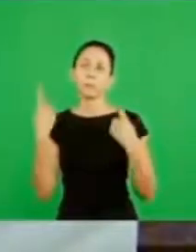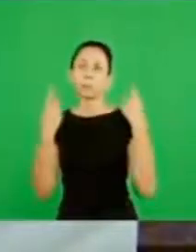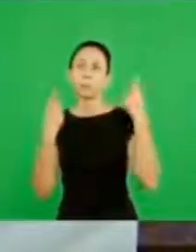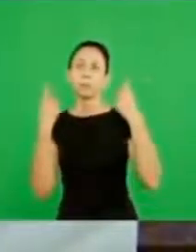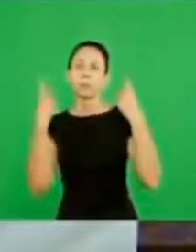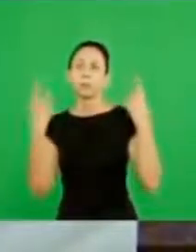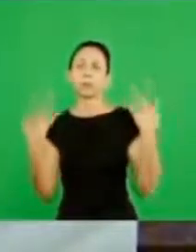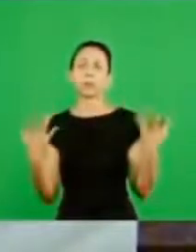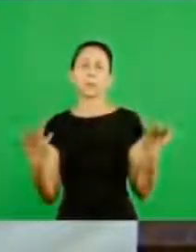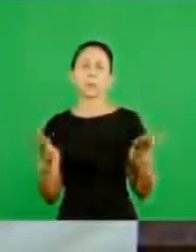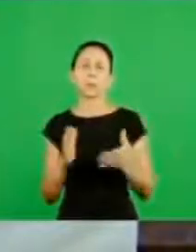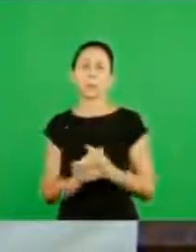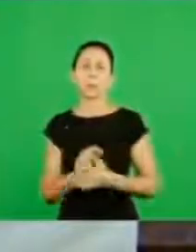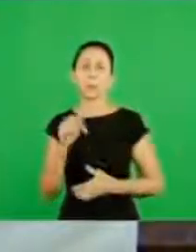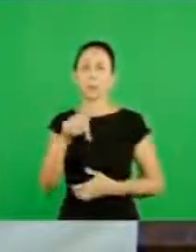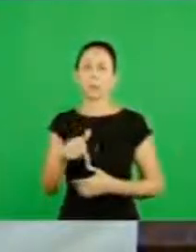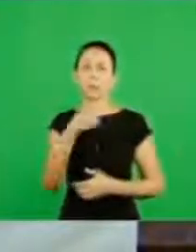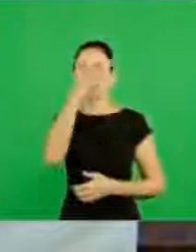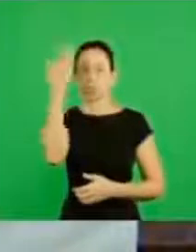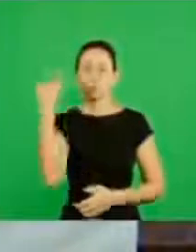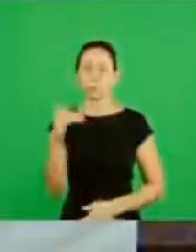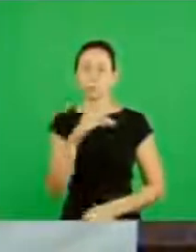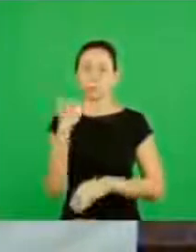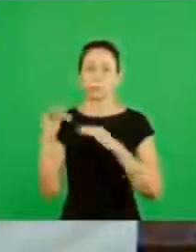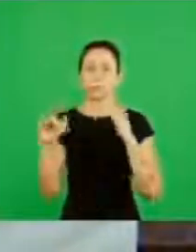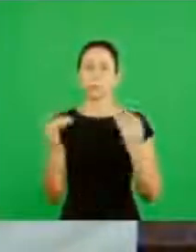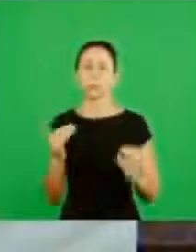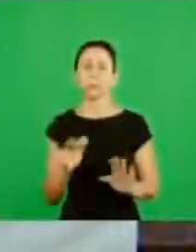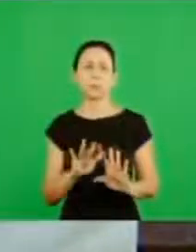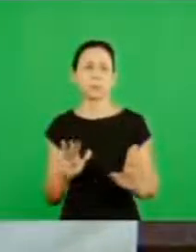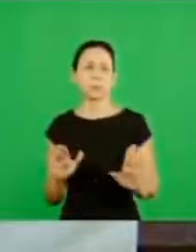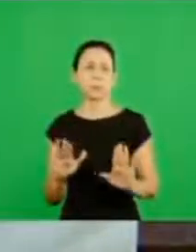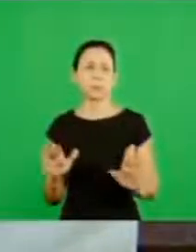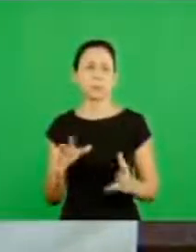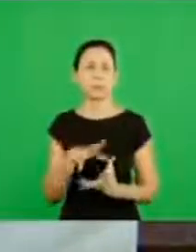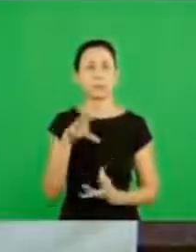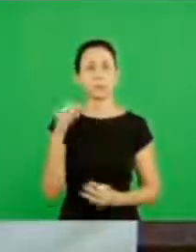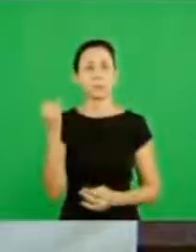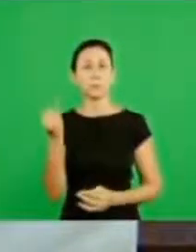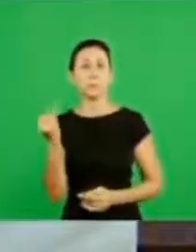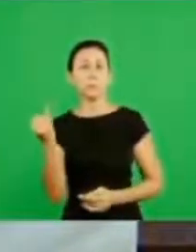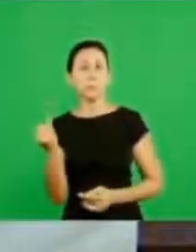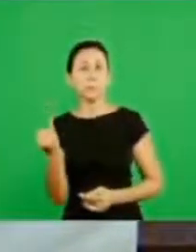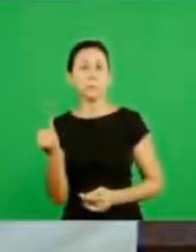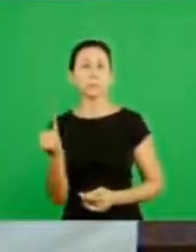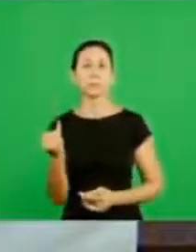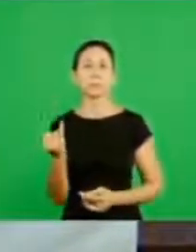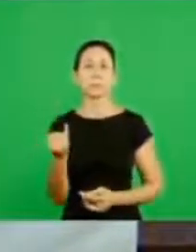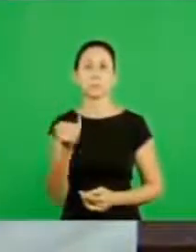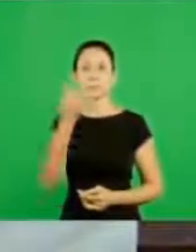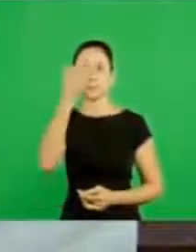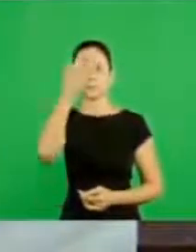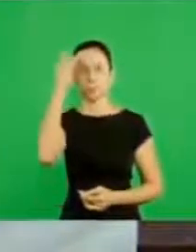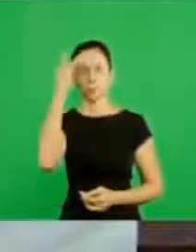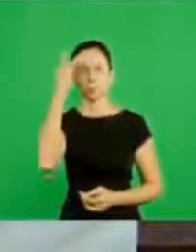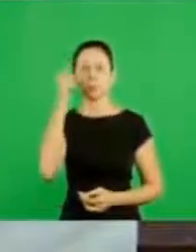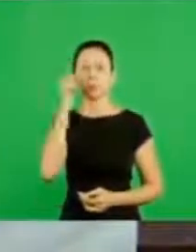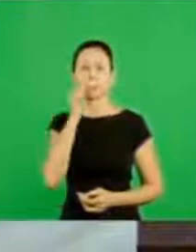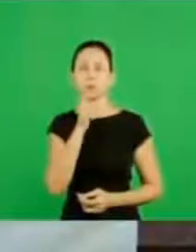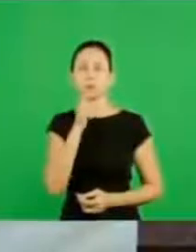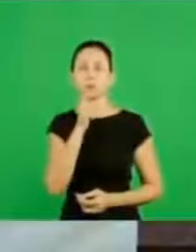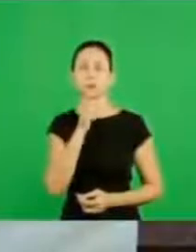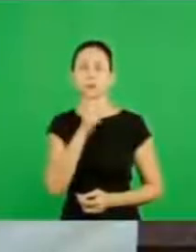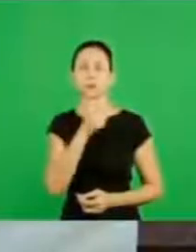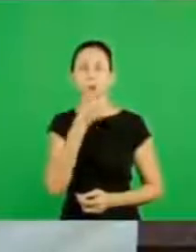soul that will be taken to heaven. No, I'm not saying that, you know, the center will be lifted up. No, we're speaking about